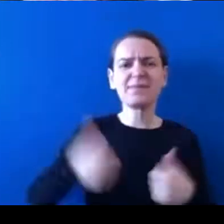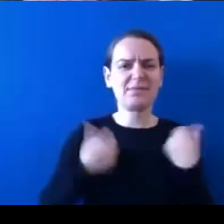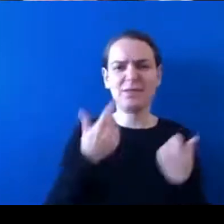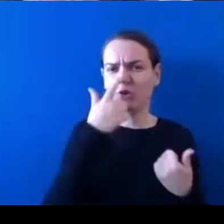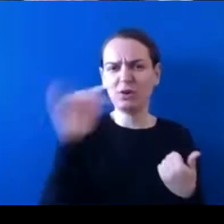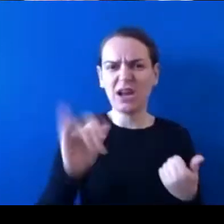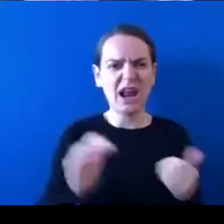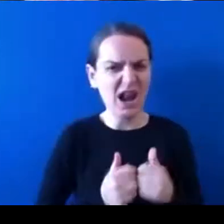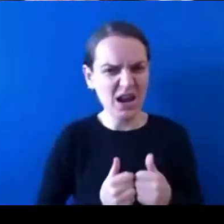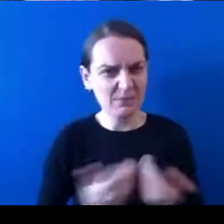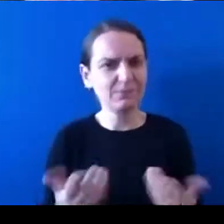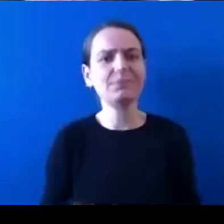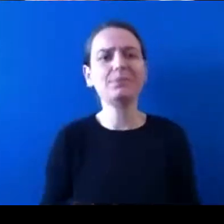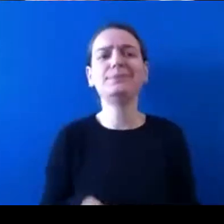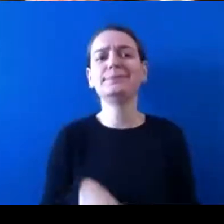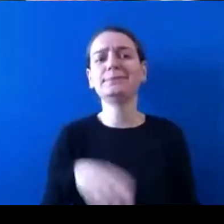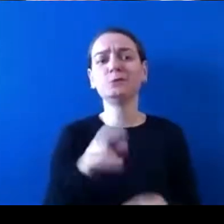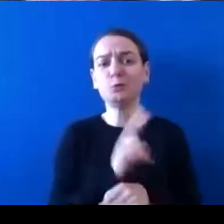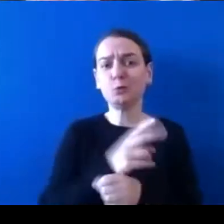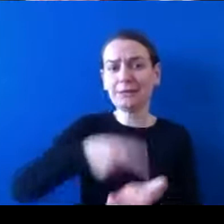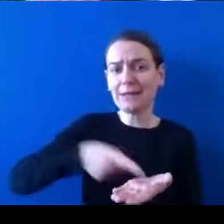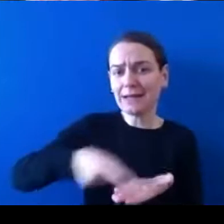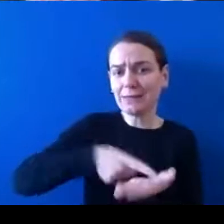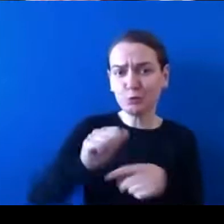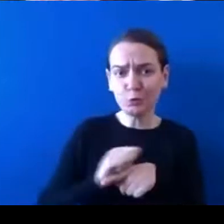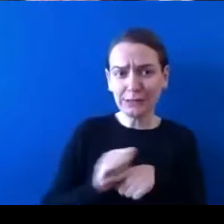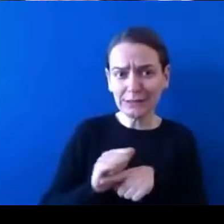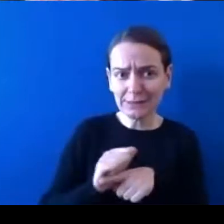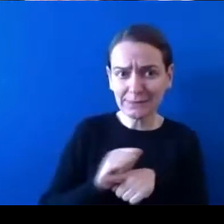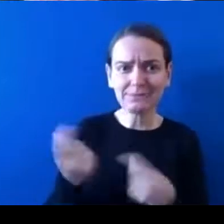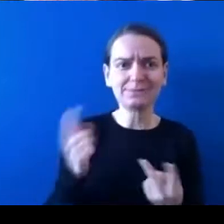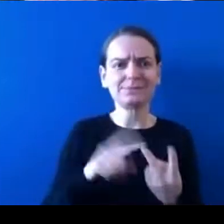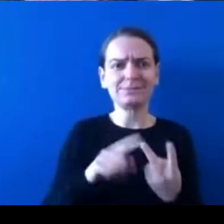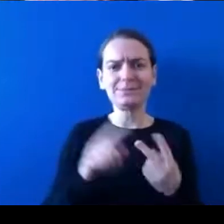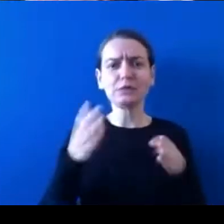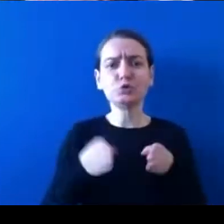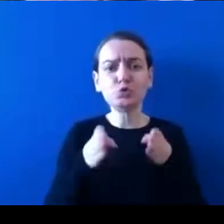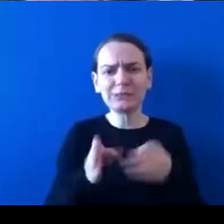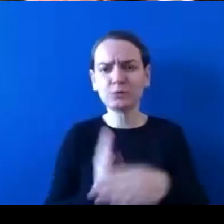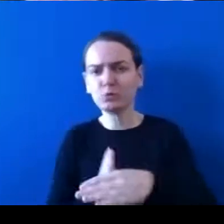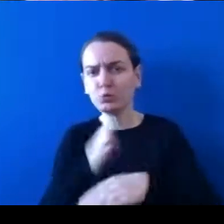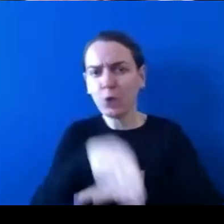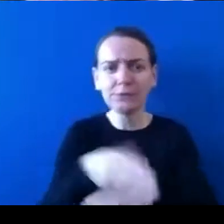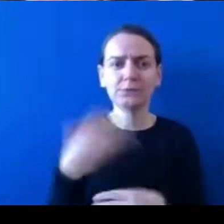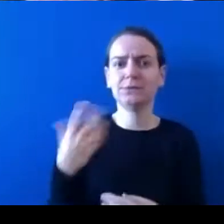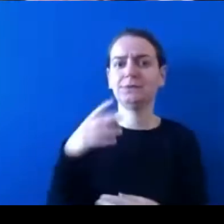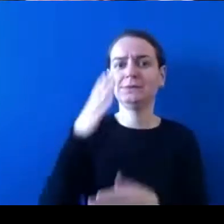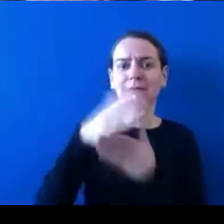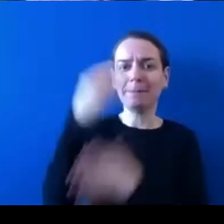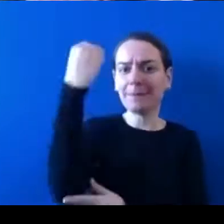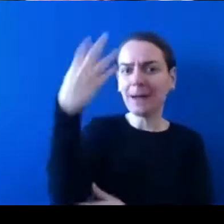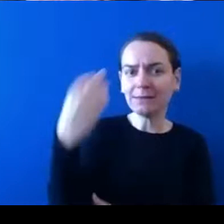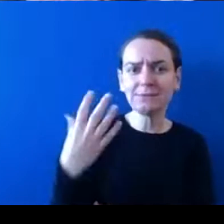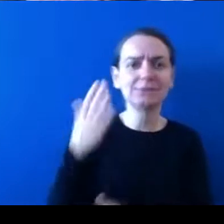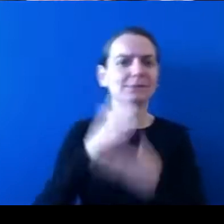is for those people who use a cane. You have to work on complex street crossings, which will impact